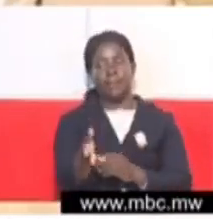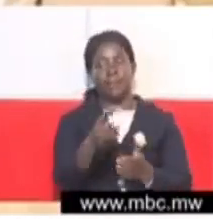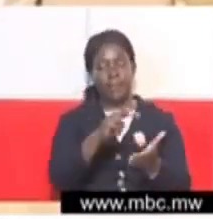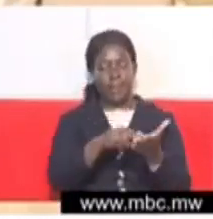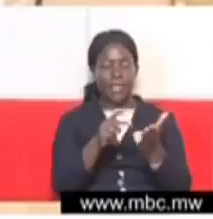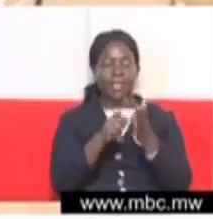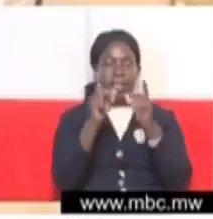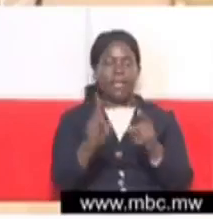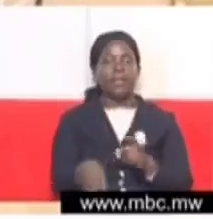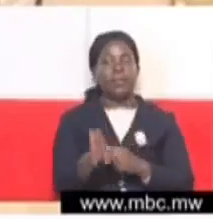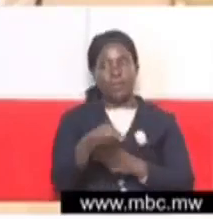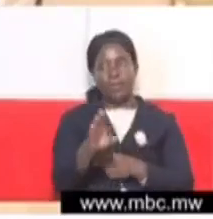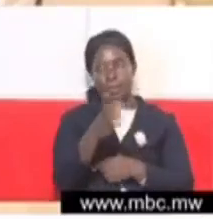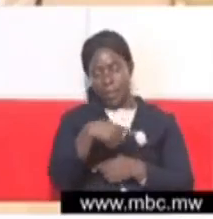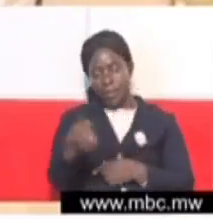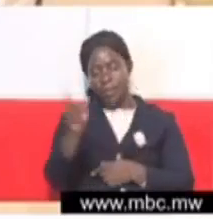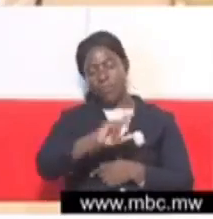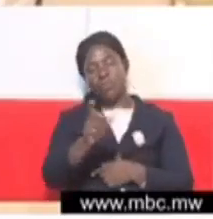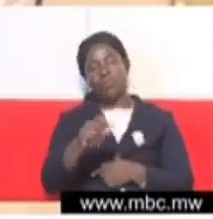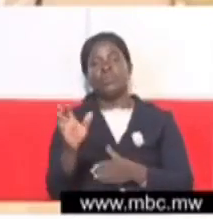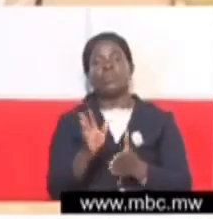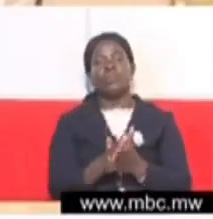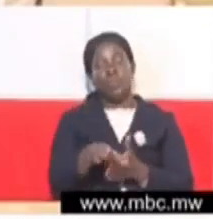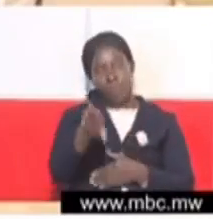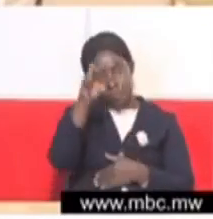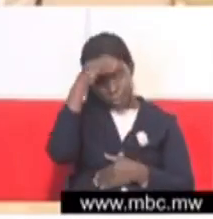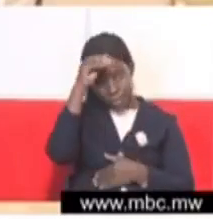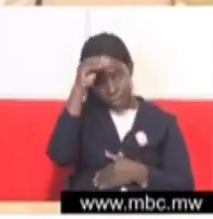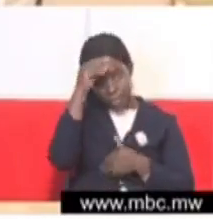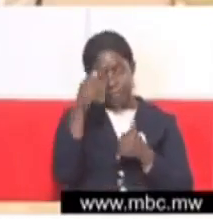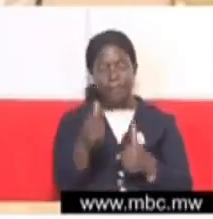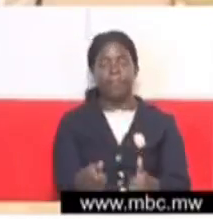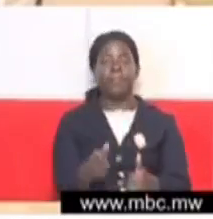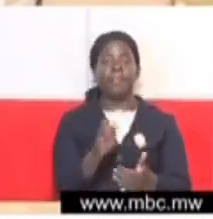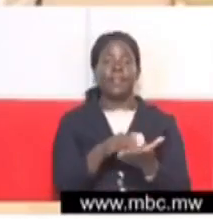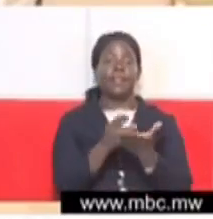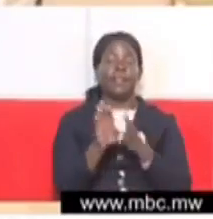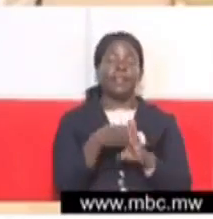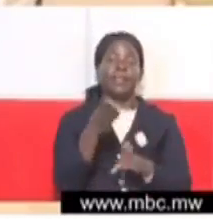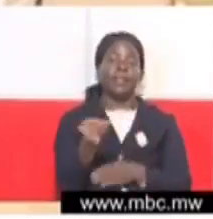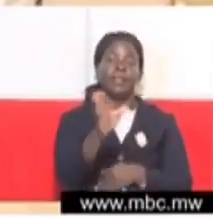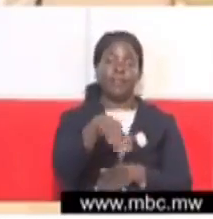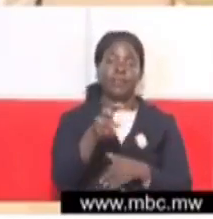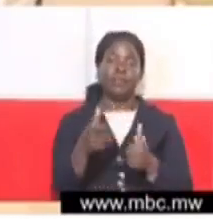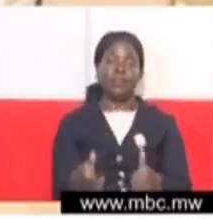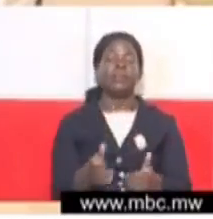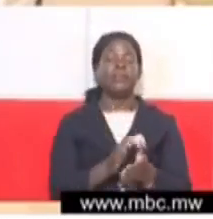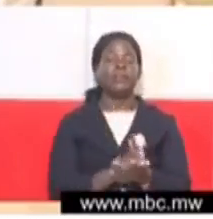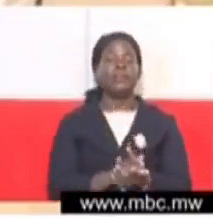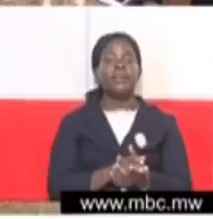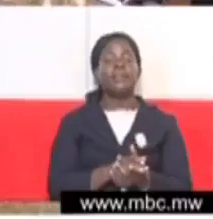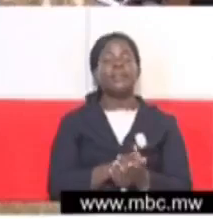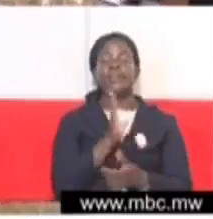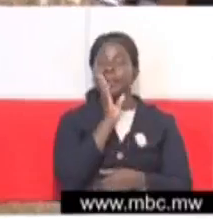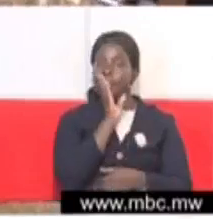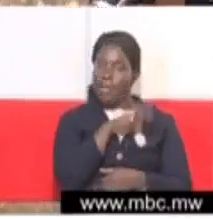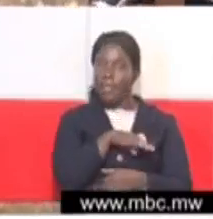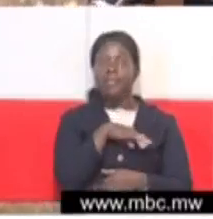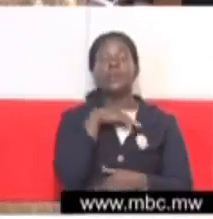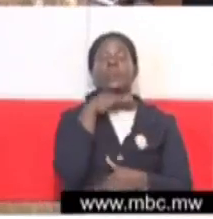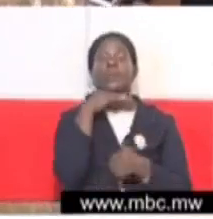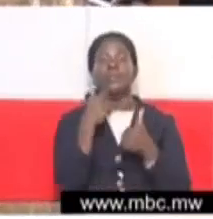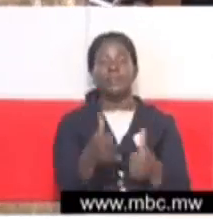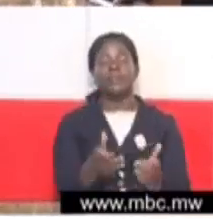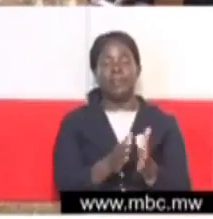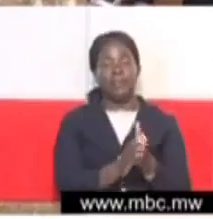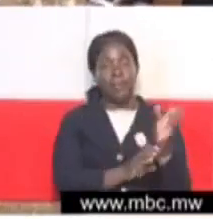will be coming to this school to access education. So access and equity, therefore, there, it has been accomplished. Country Director